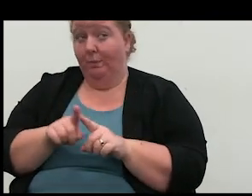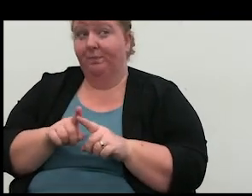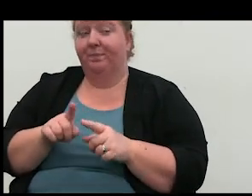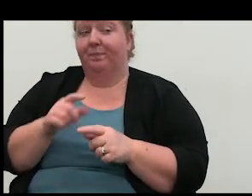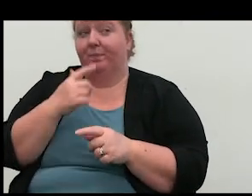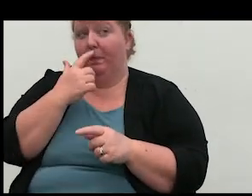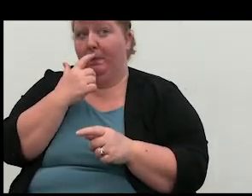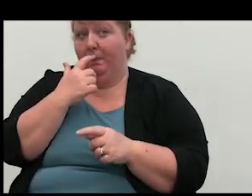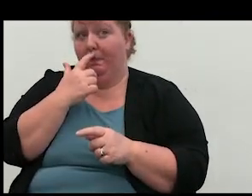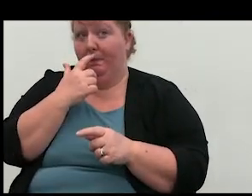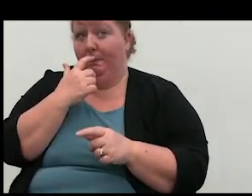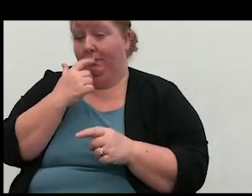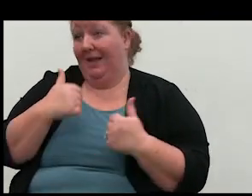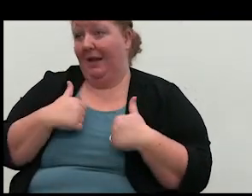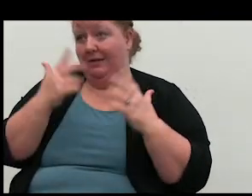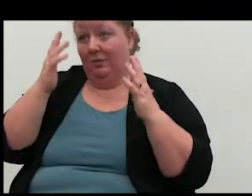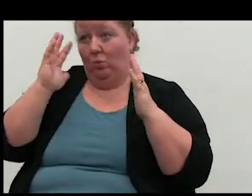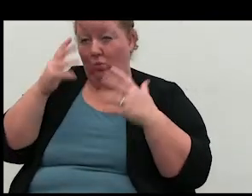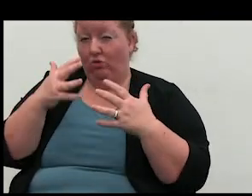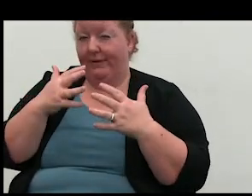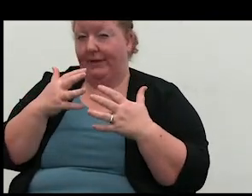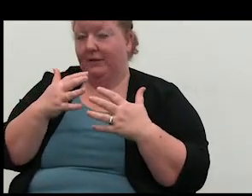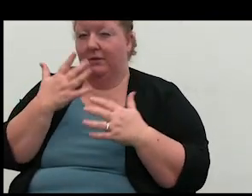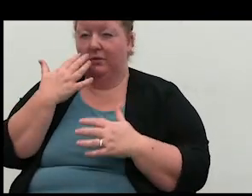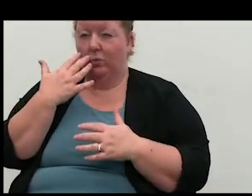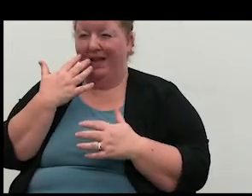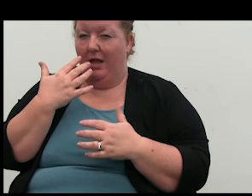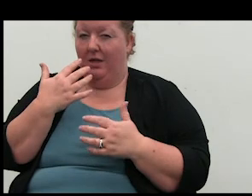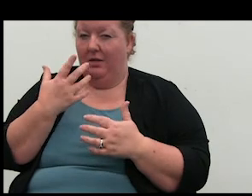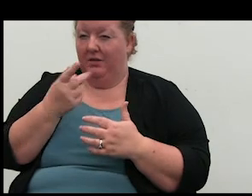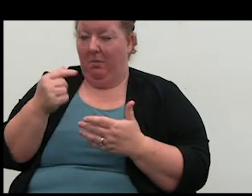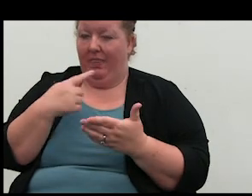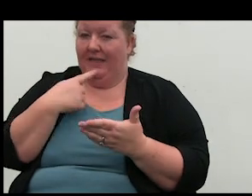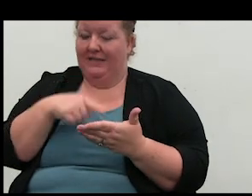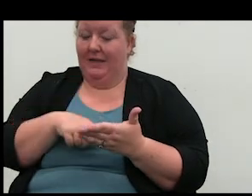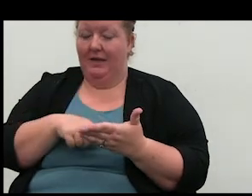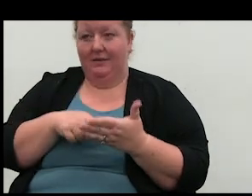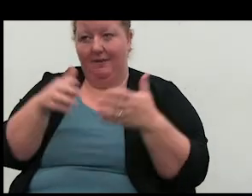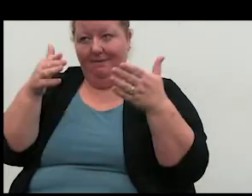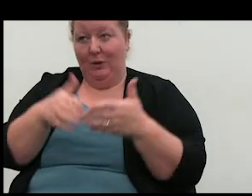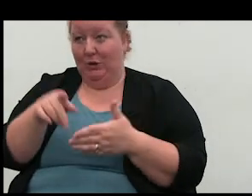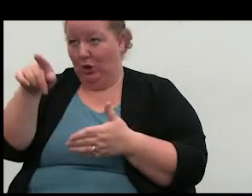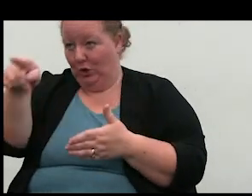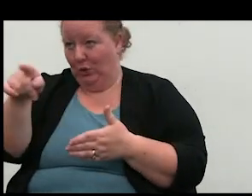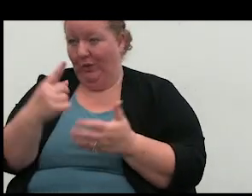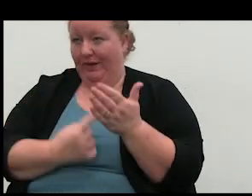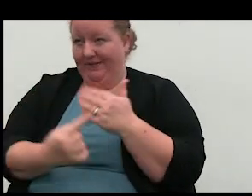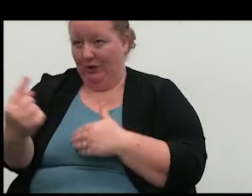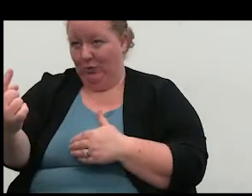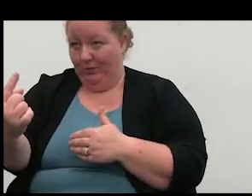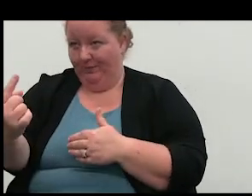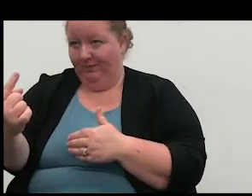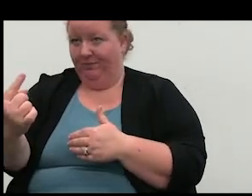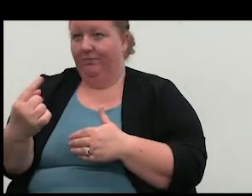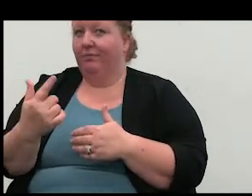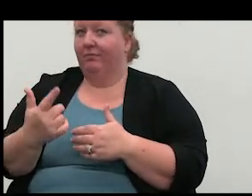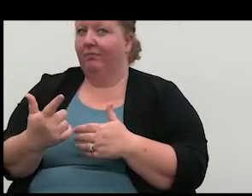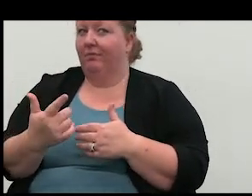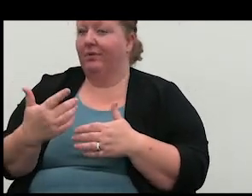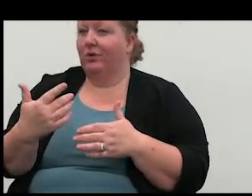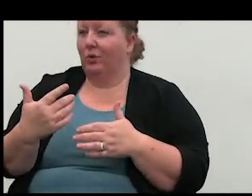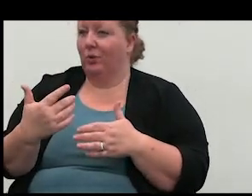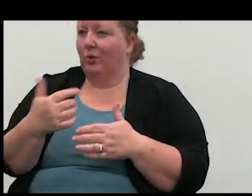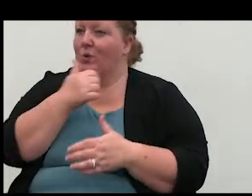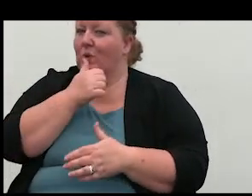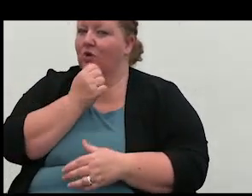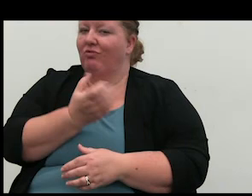also, I always slightly worry about things that say, well, the onus is on you, the individual, to exercise your rights